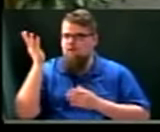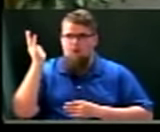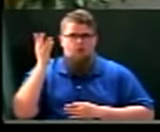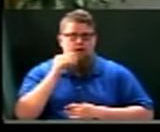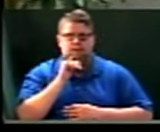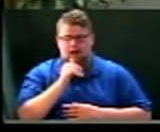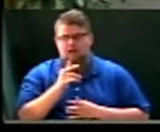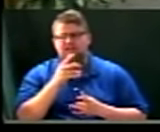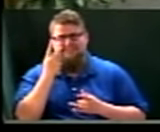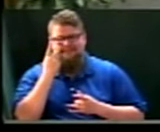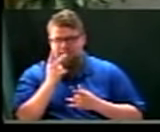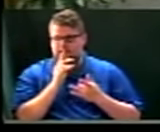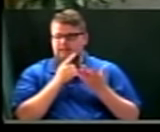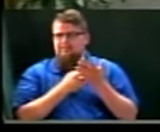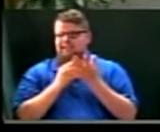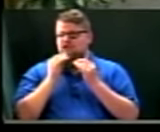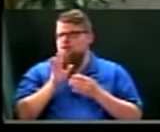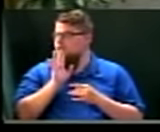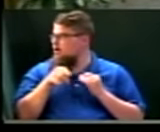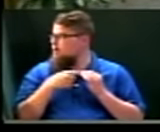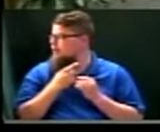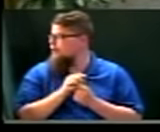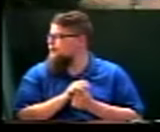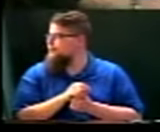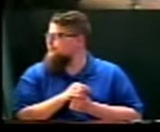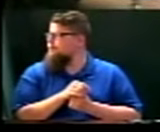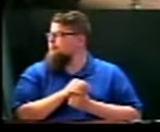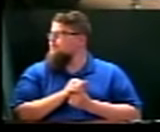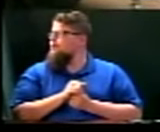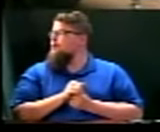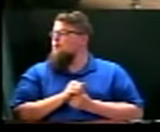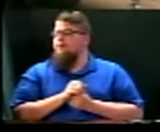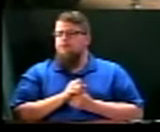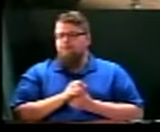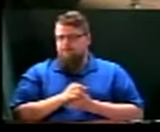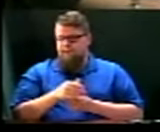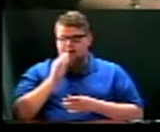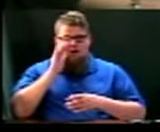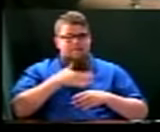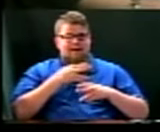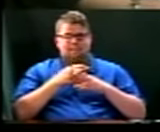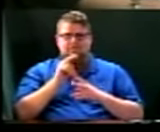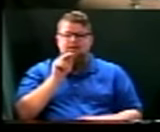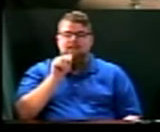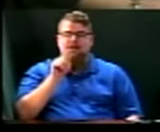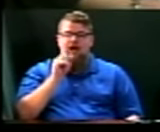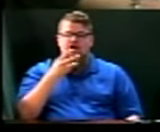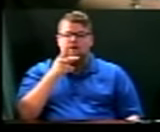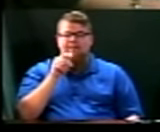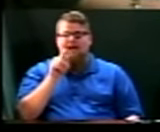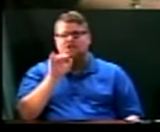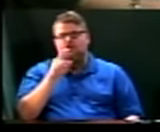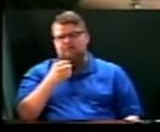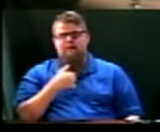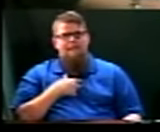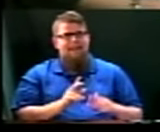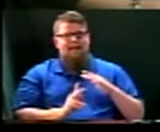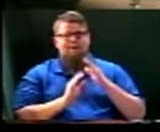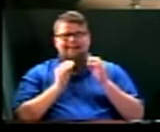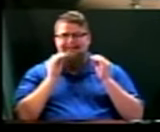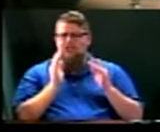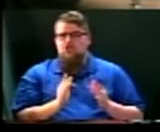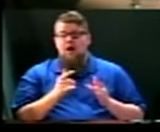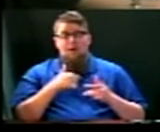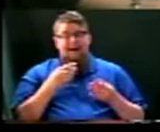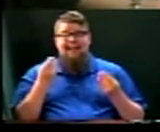are referring to. So, Ms. Patchen, welcome. Thank you. My name is Natasha Patchen, and I am a kindergarten teacher. I would like